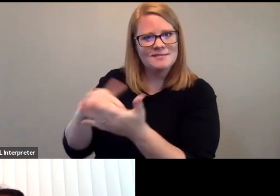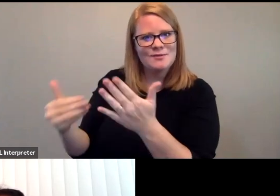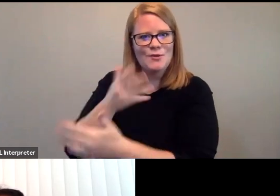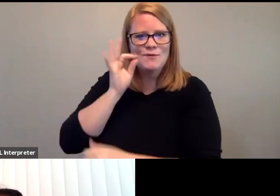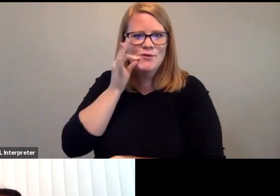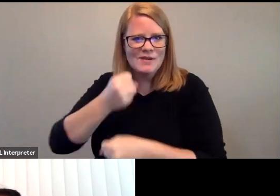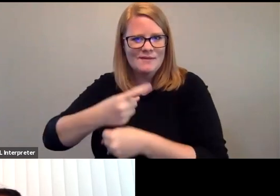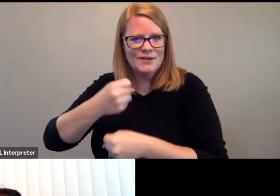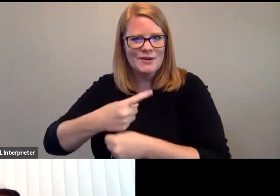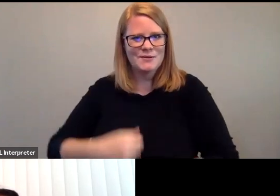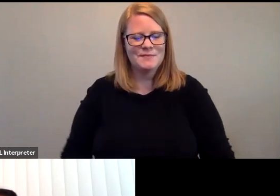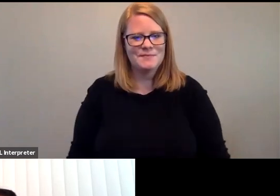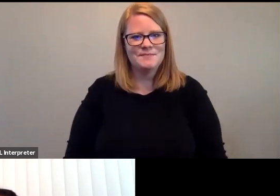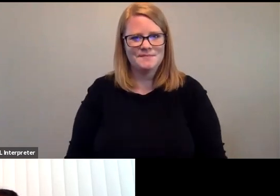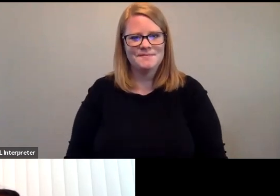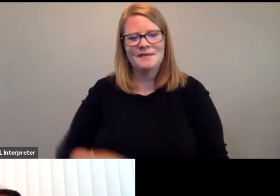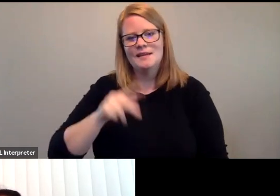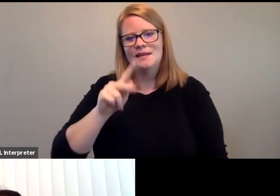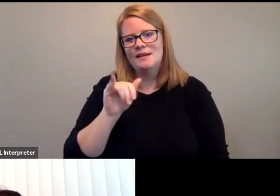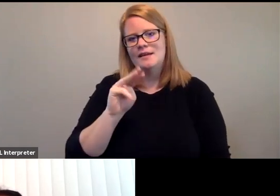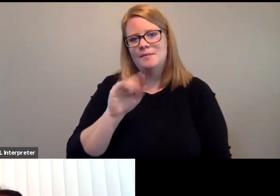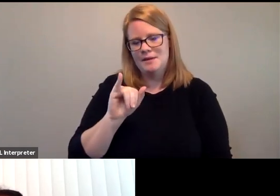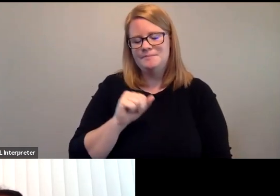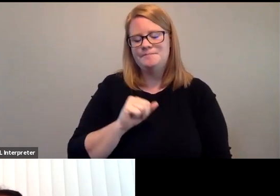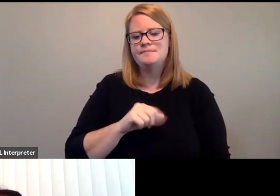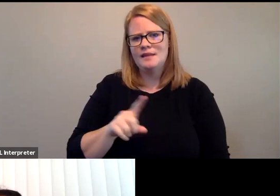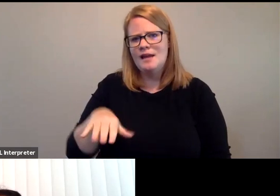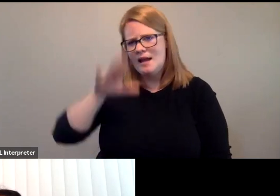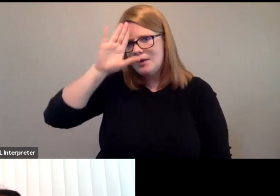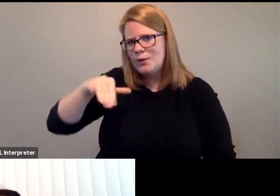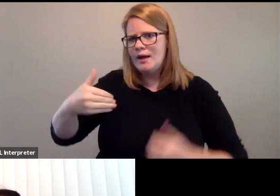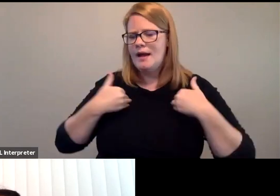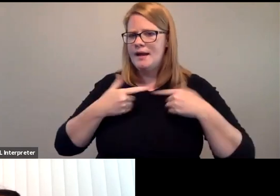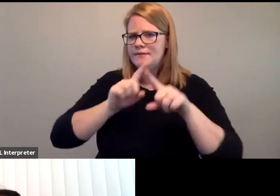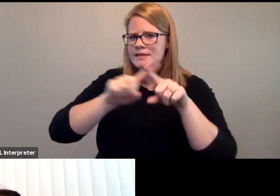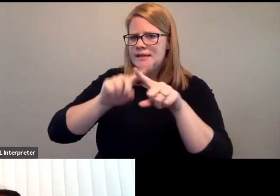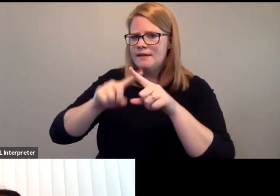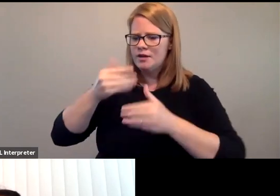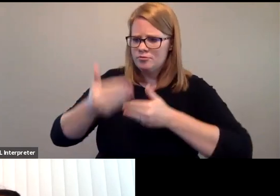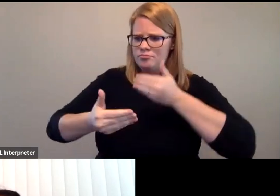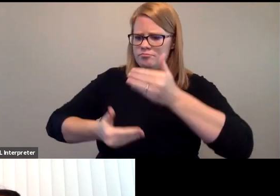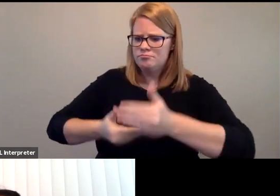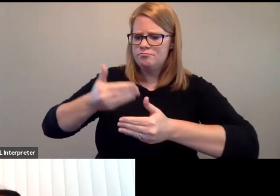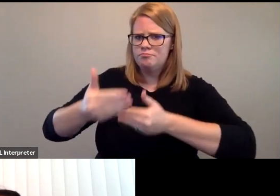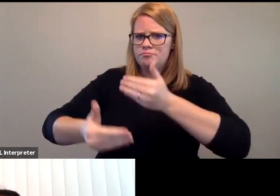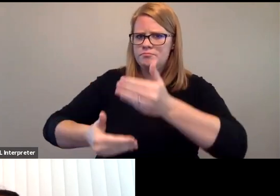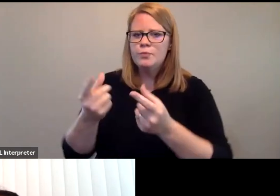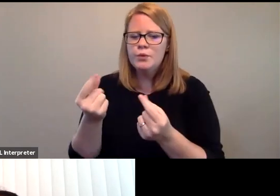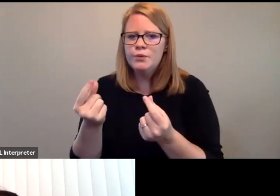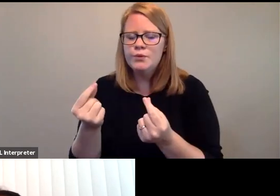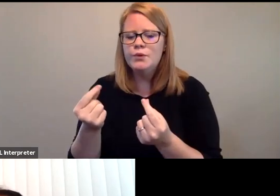harvest or that processing. And I think when I move to the photographs, it'll be a little clearer. But so